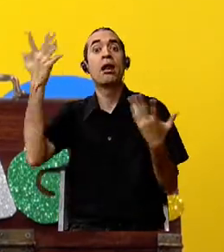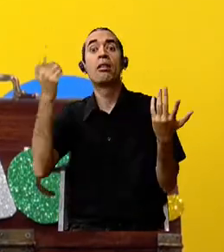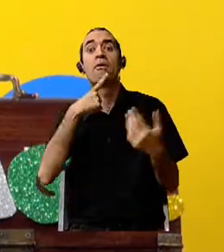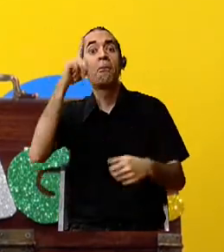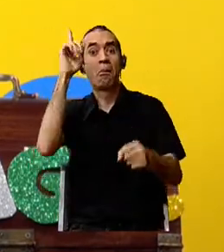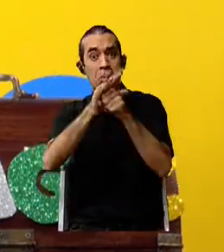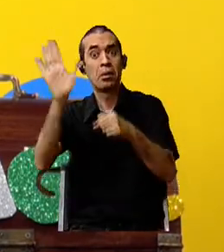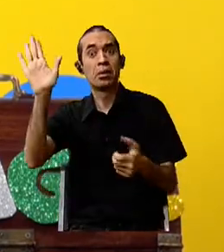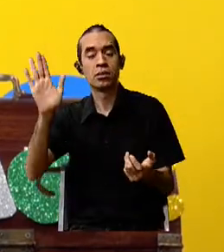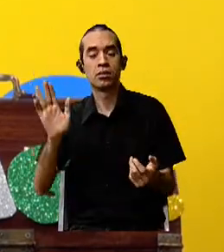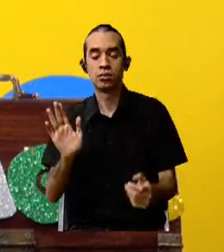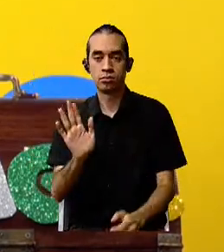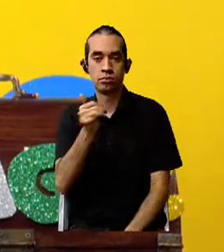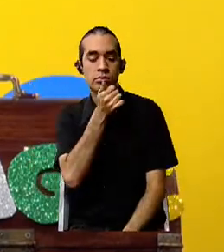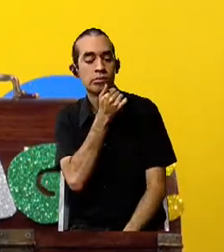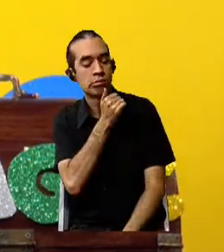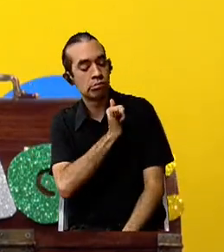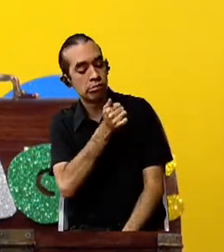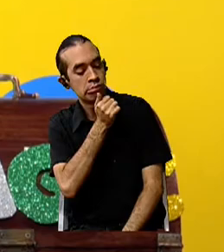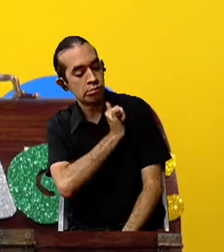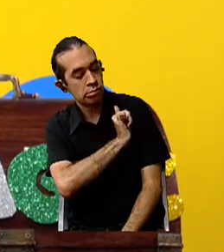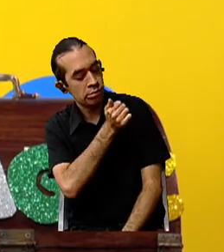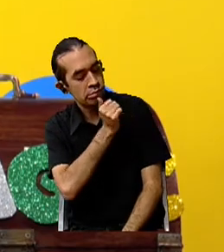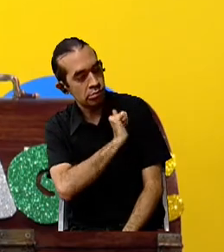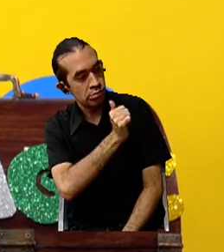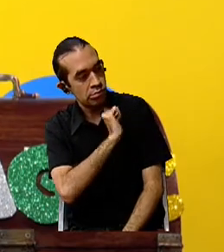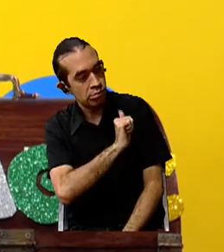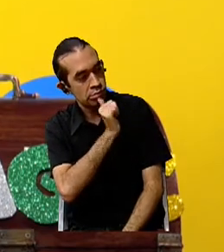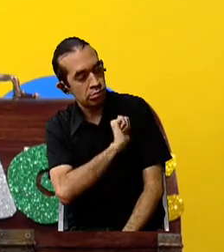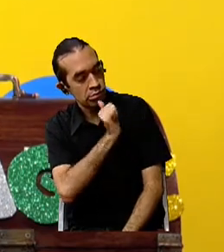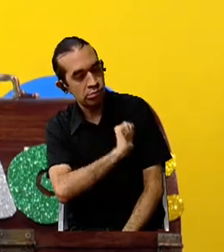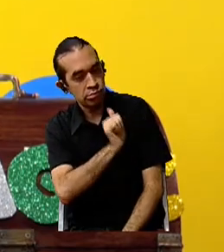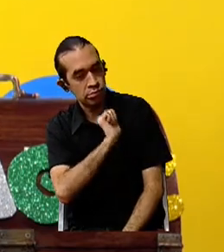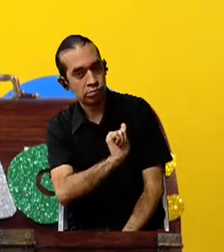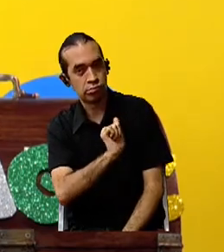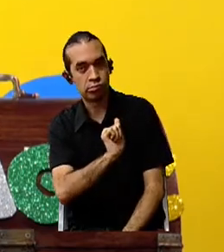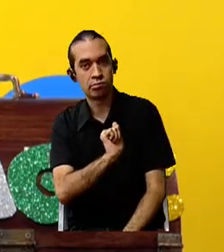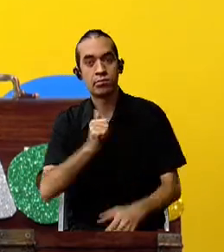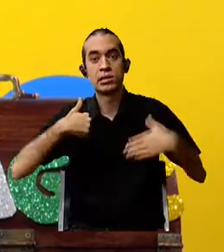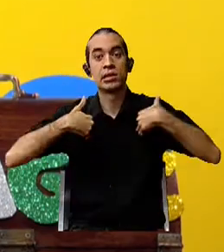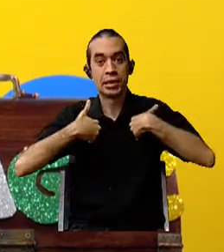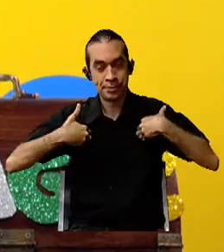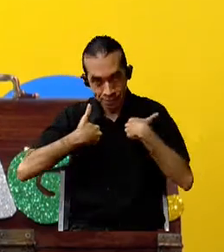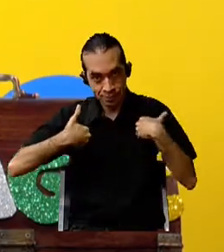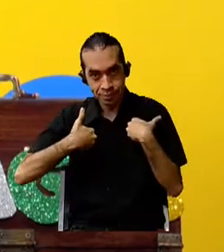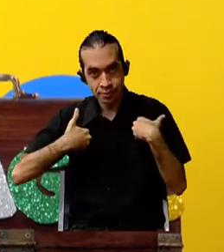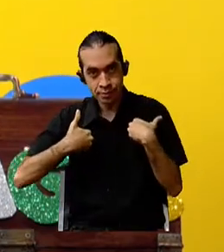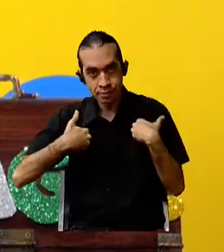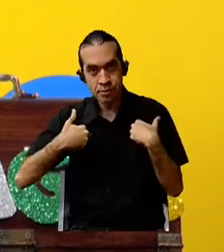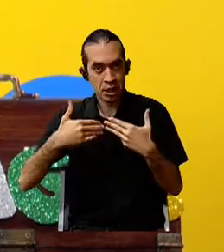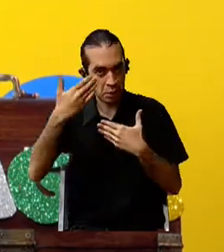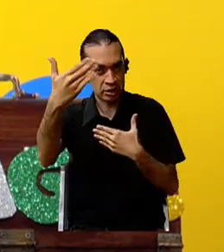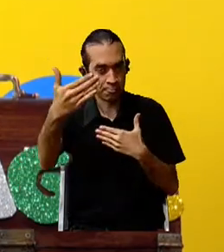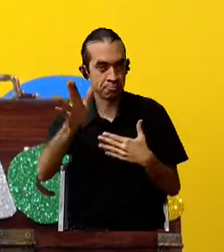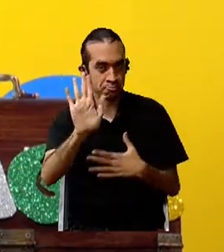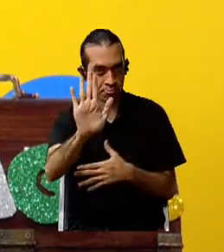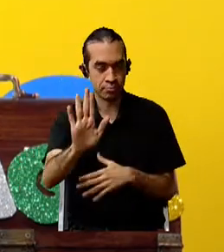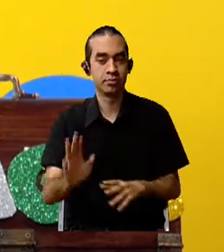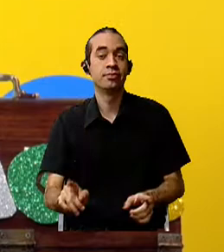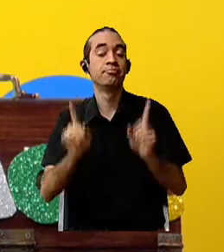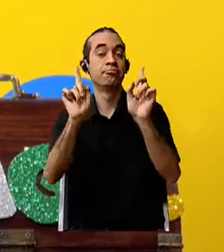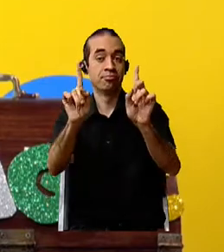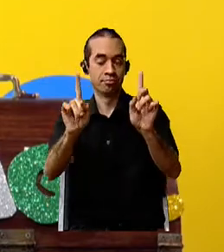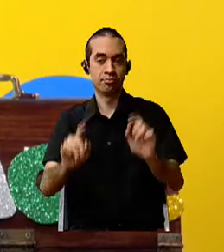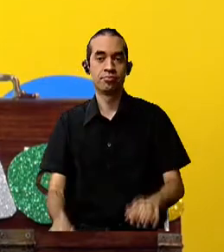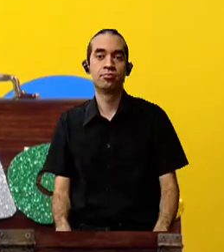Chuli, you have to be patient. Patient, Chuli. The animals, we are going to meet them later. But before,